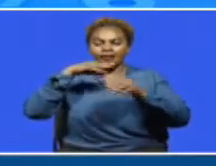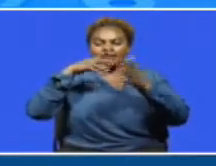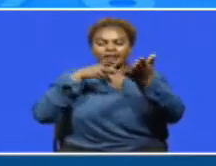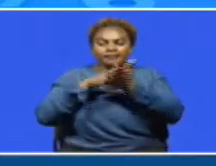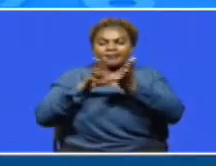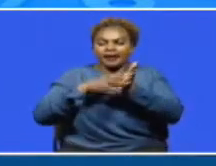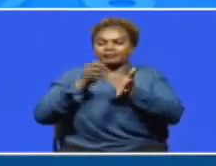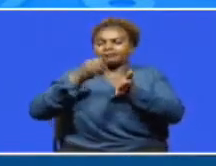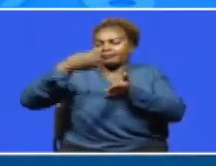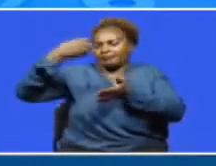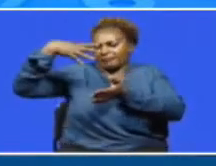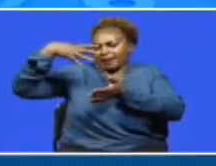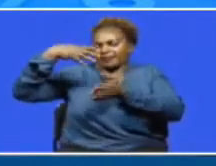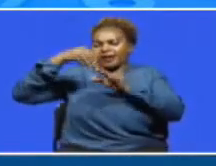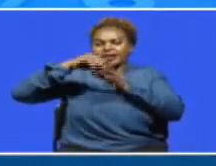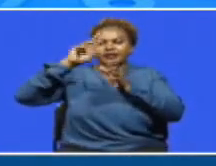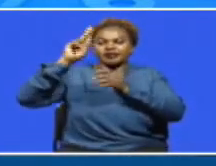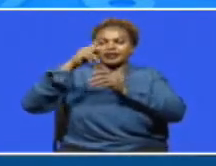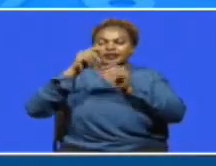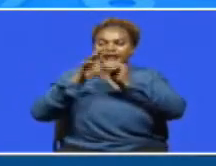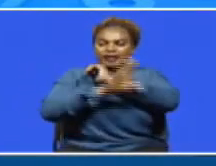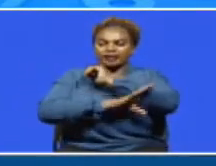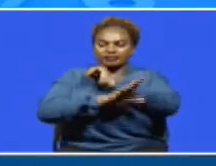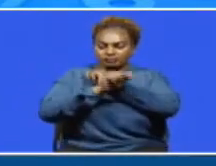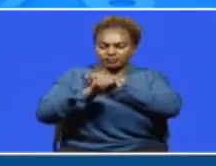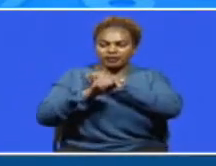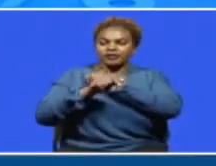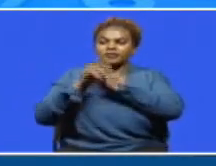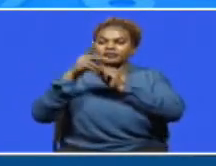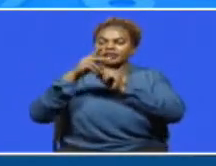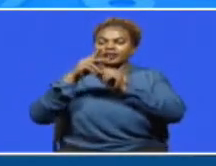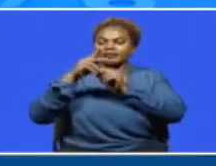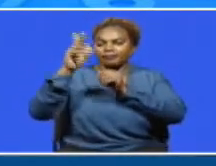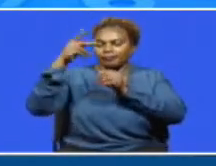the high cost of power in the country, today Parliament's Energy Committee questioned independent